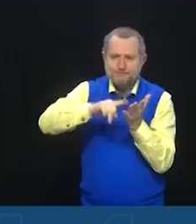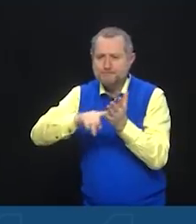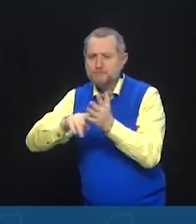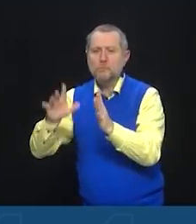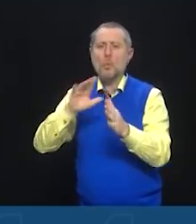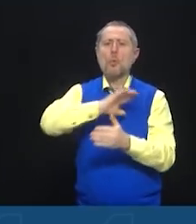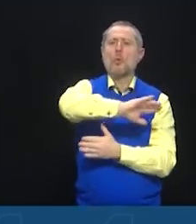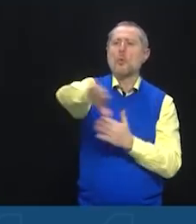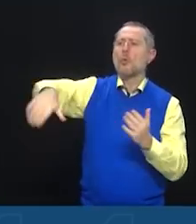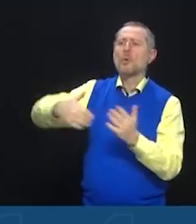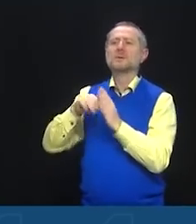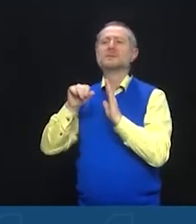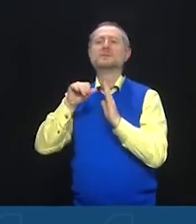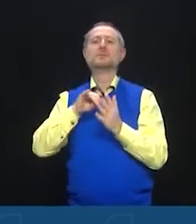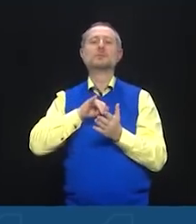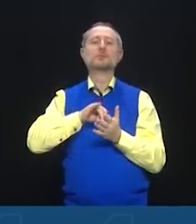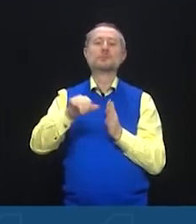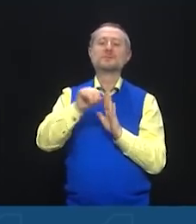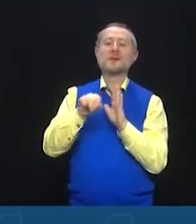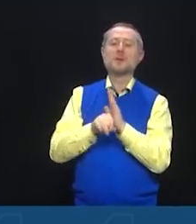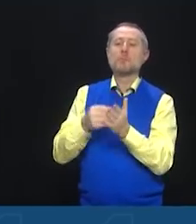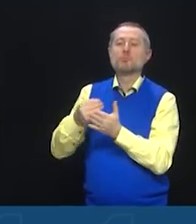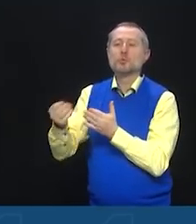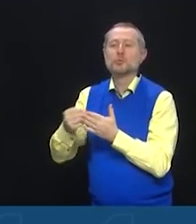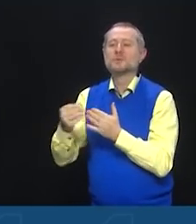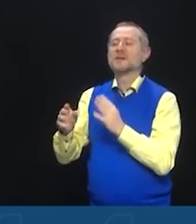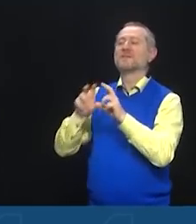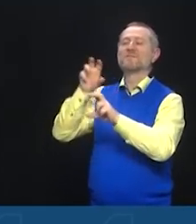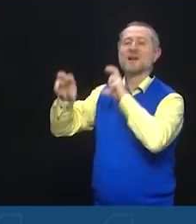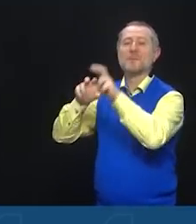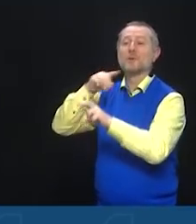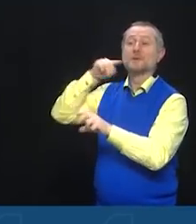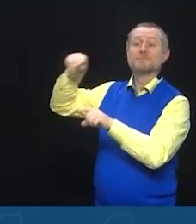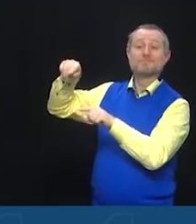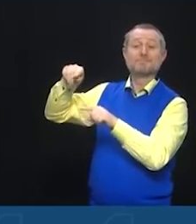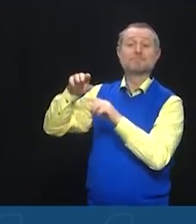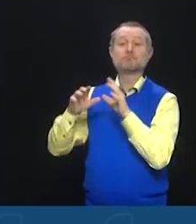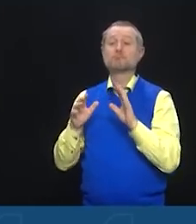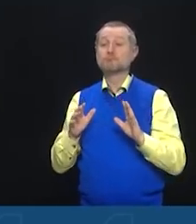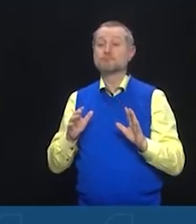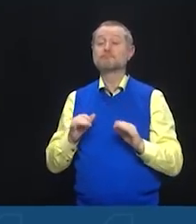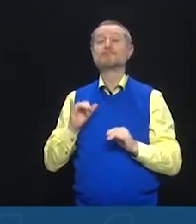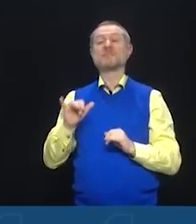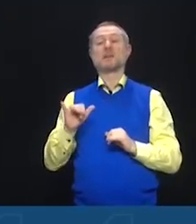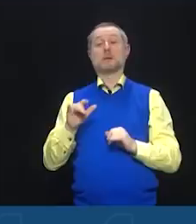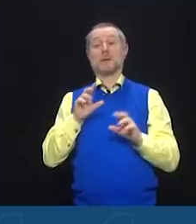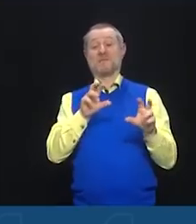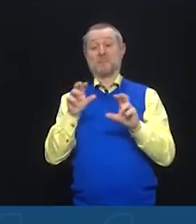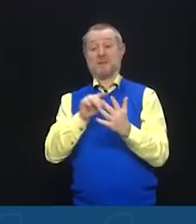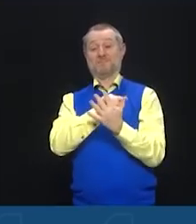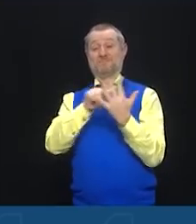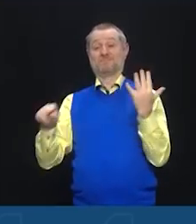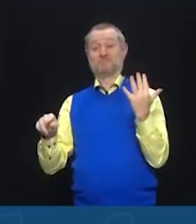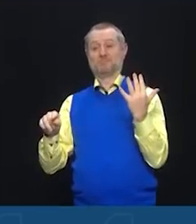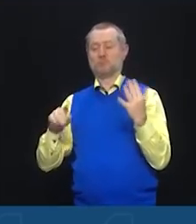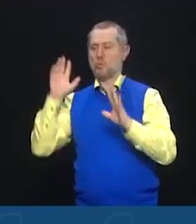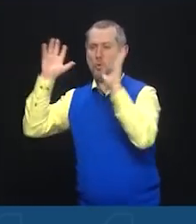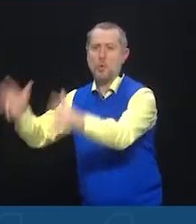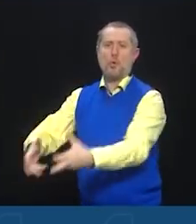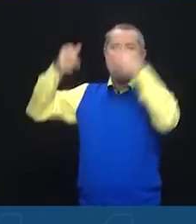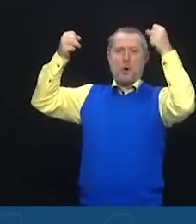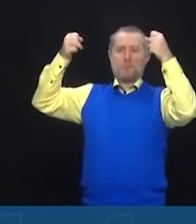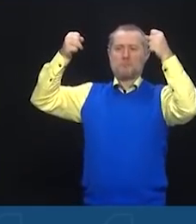state purchases, all of our investments, and seizing all of those investments until time of such further